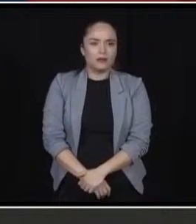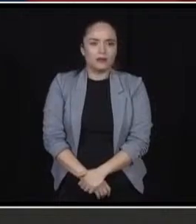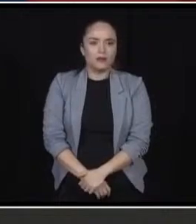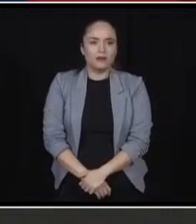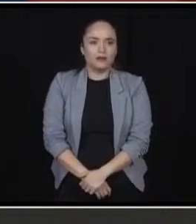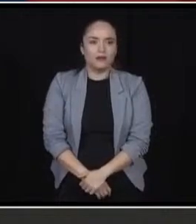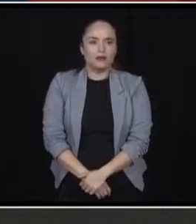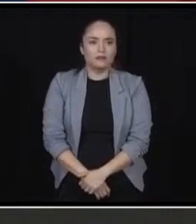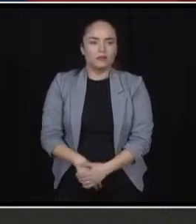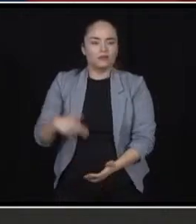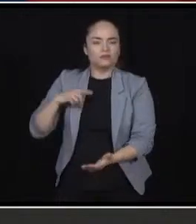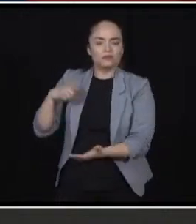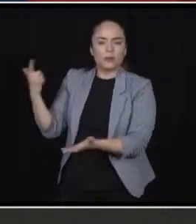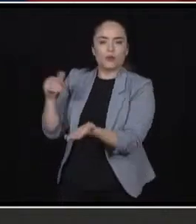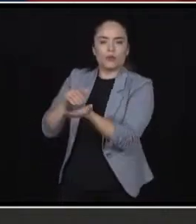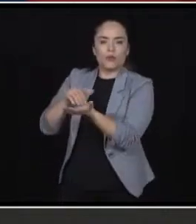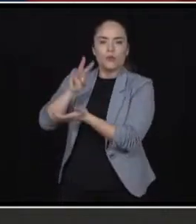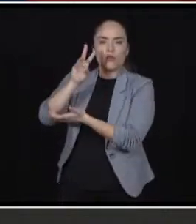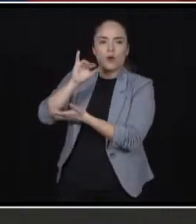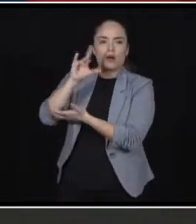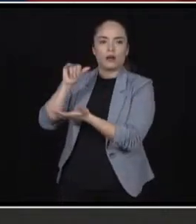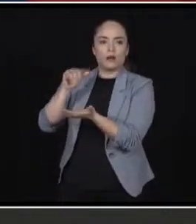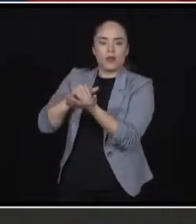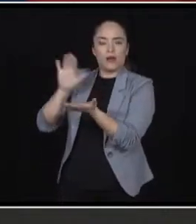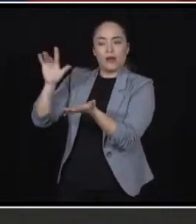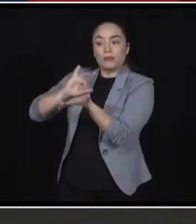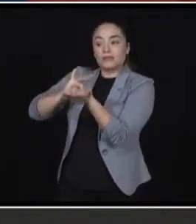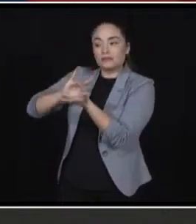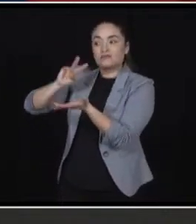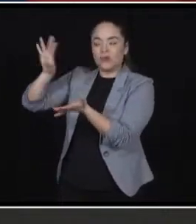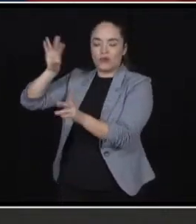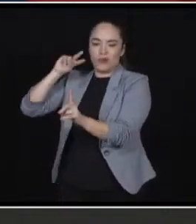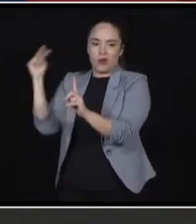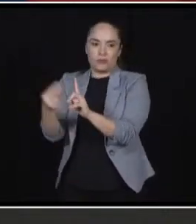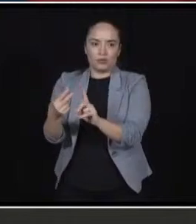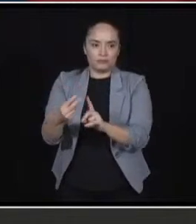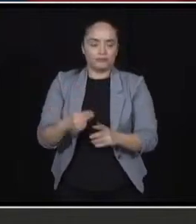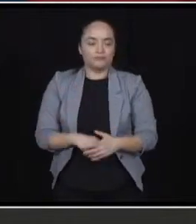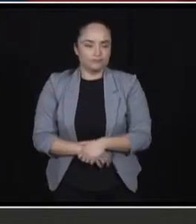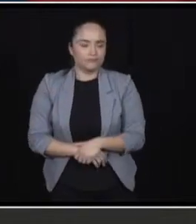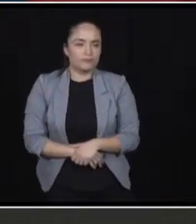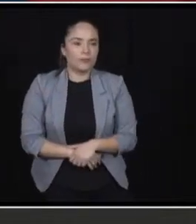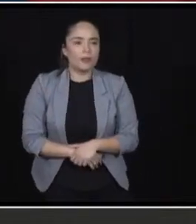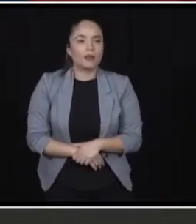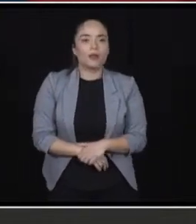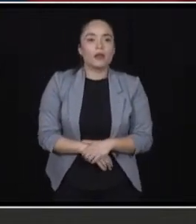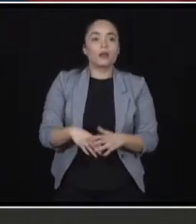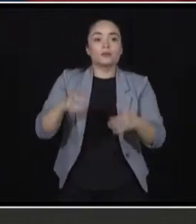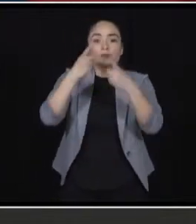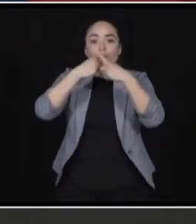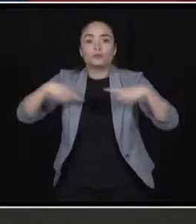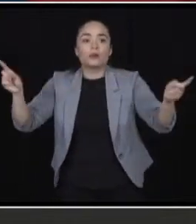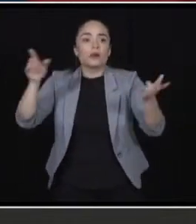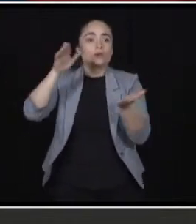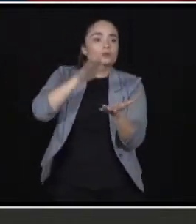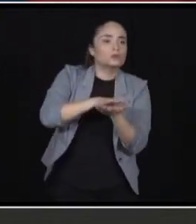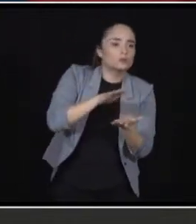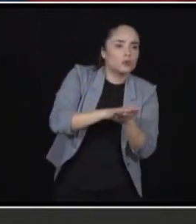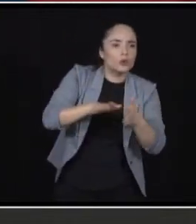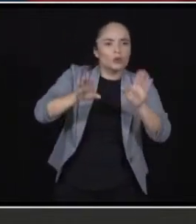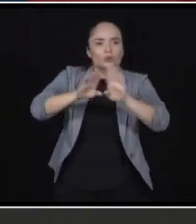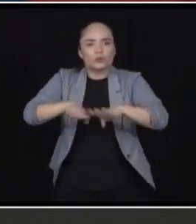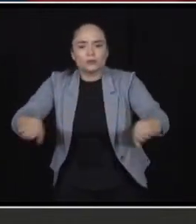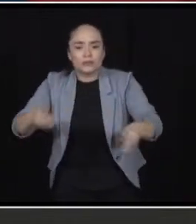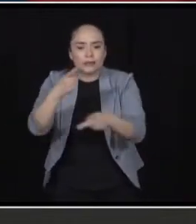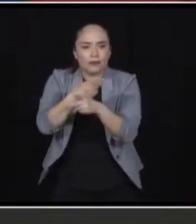speak about some of the medical perspectives, but obviously we have had great success both in our schools and our childcare settings. The recommendation of the Chief